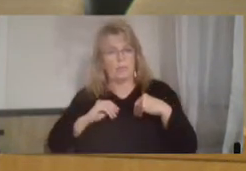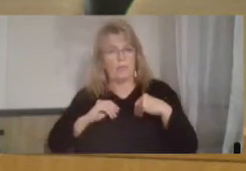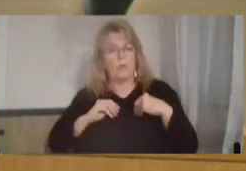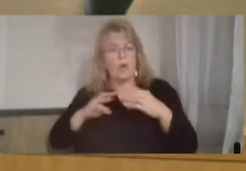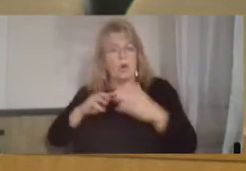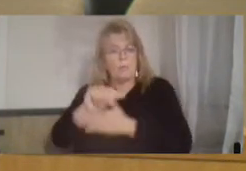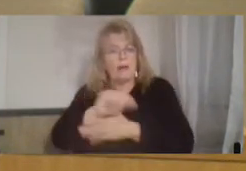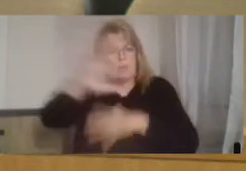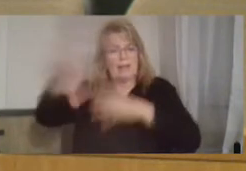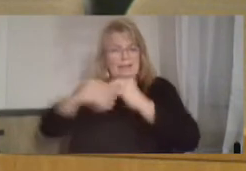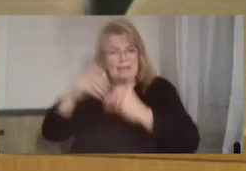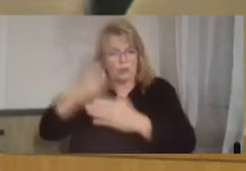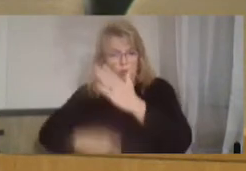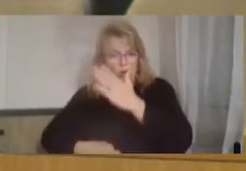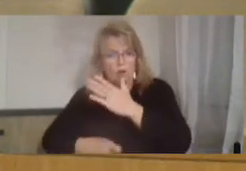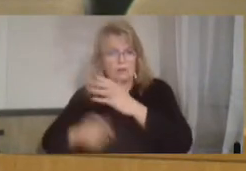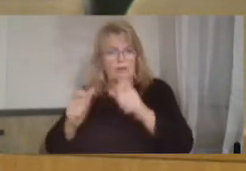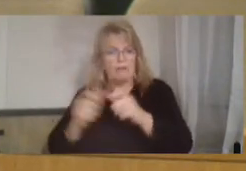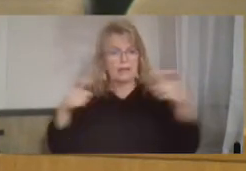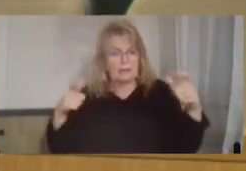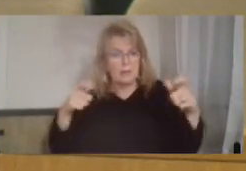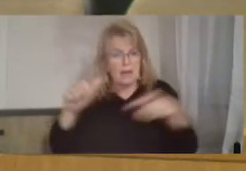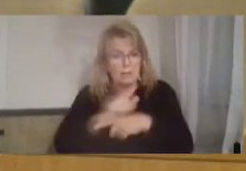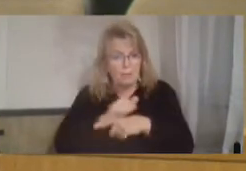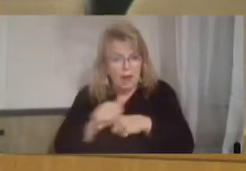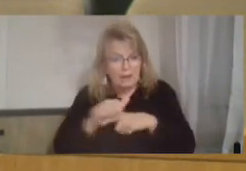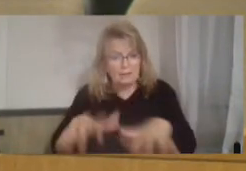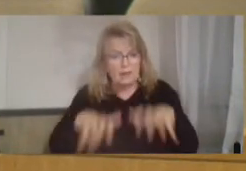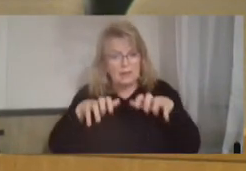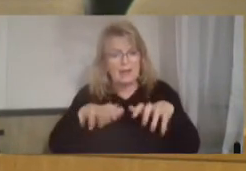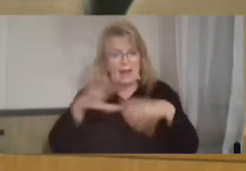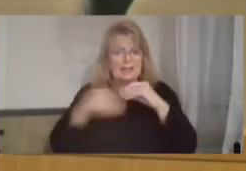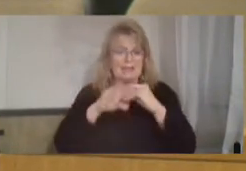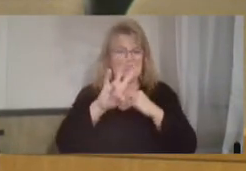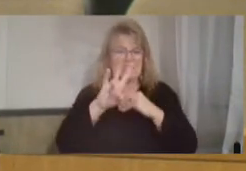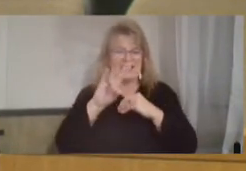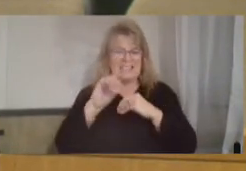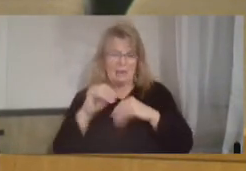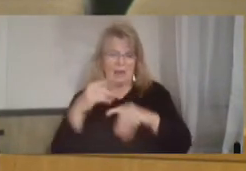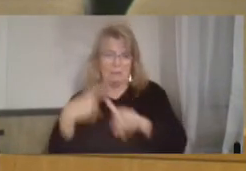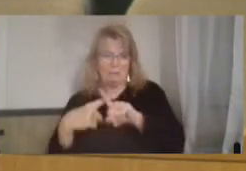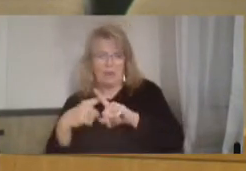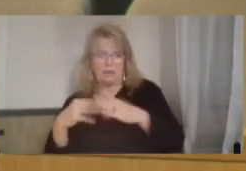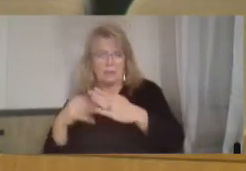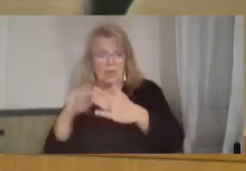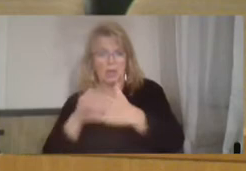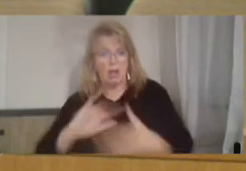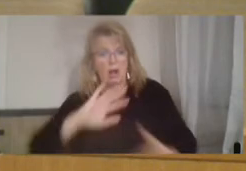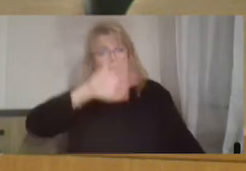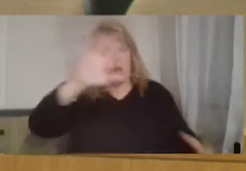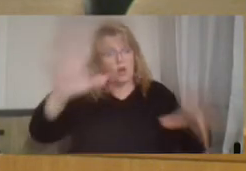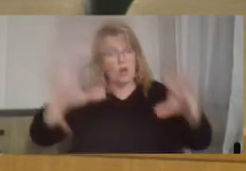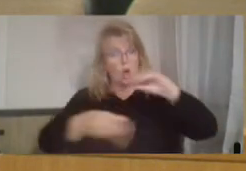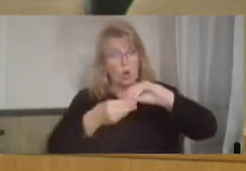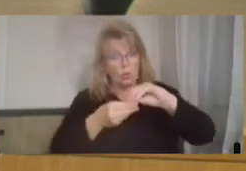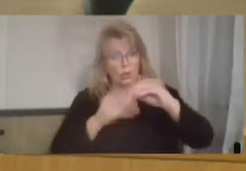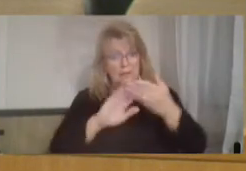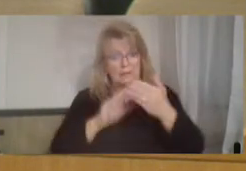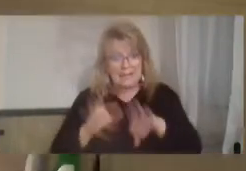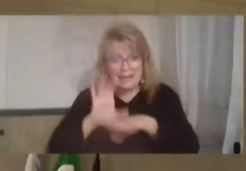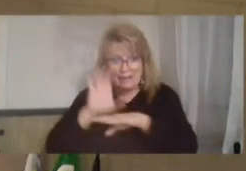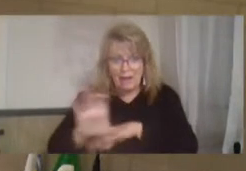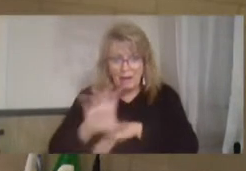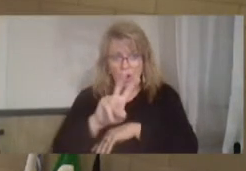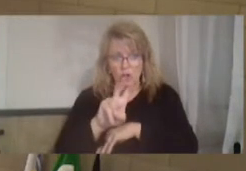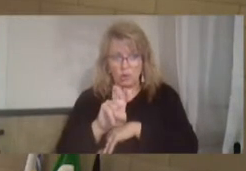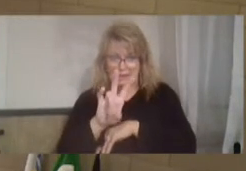practice facility, which is estimated to be an additional $70-plus million. So the total city investment is